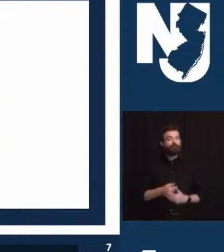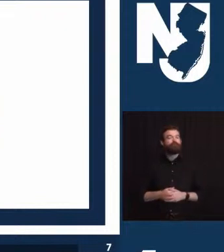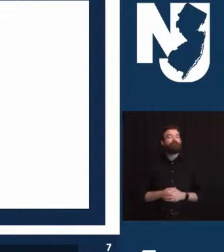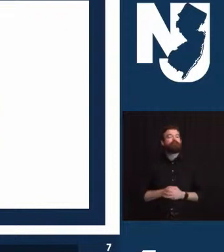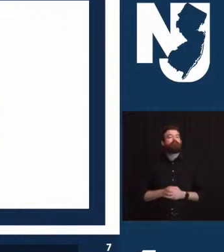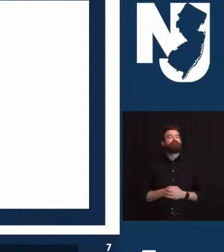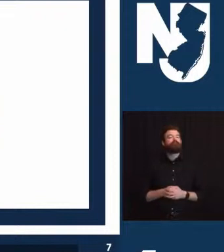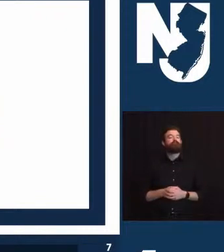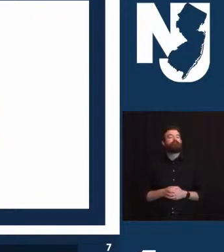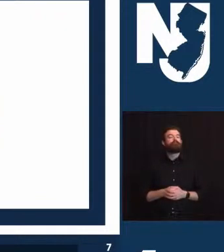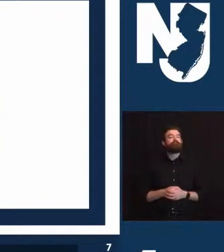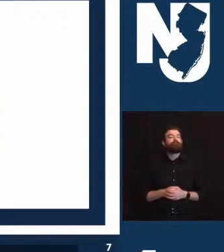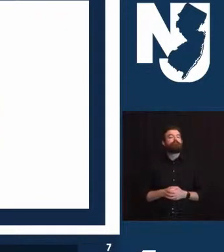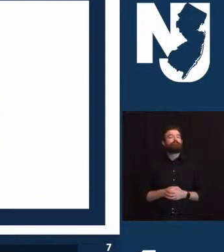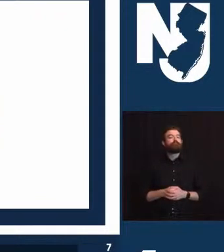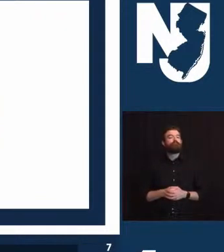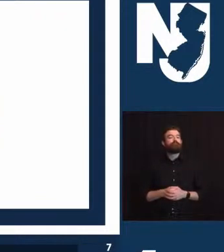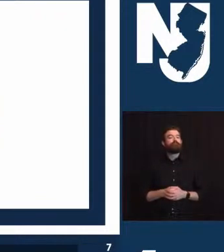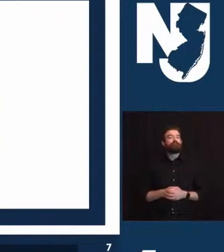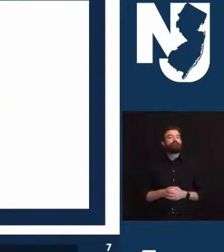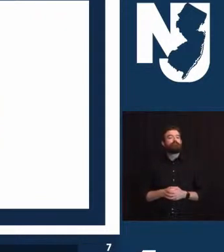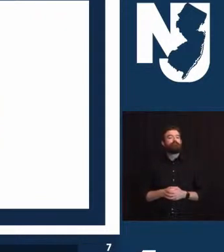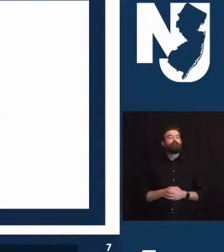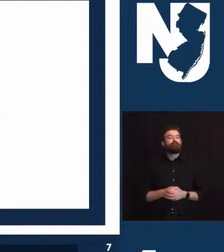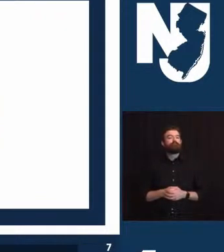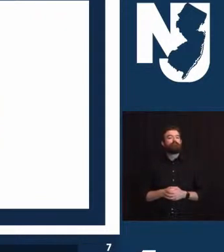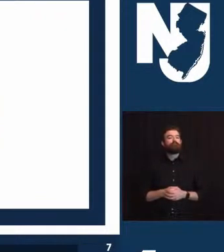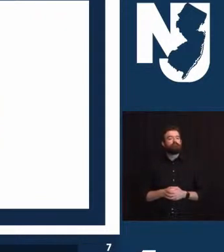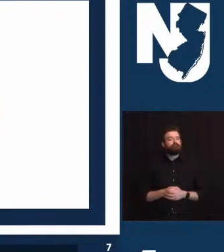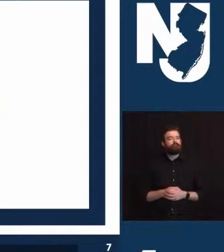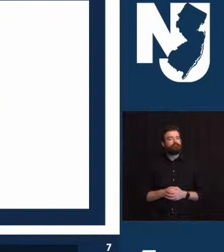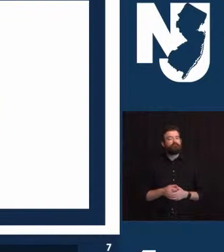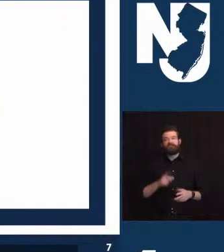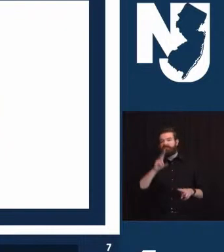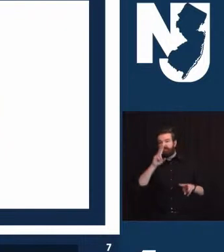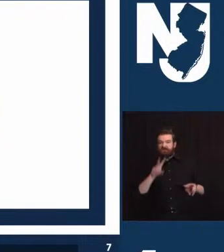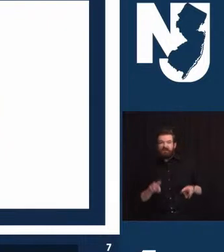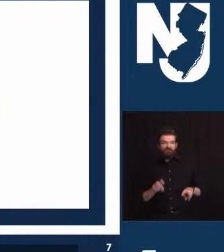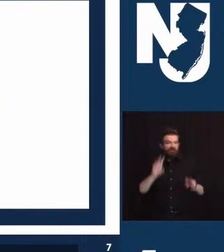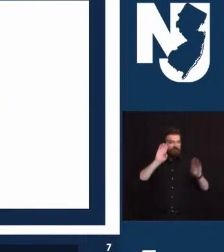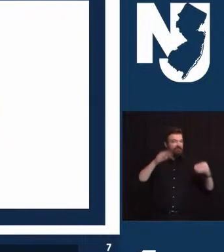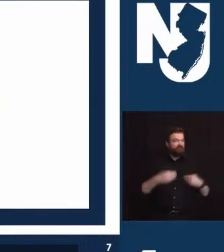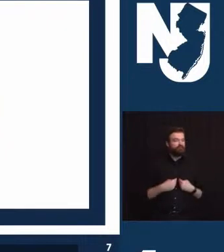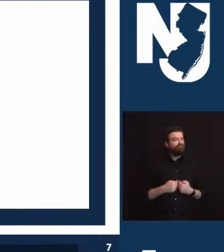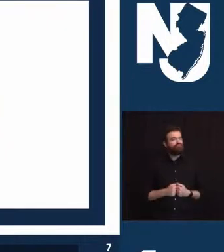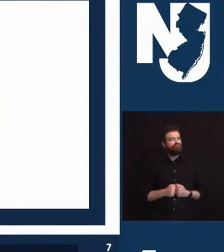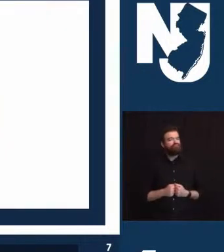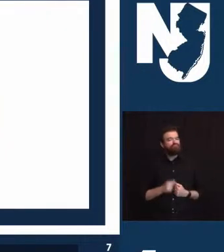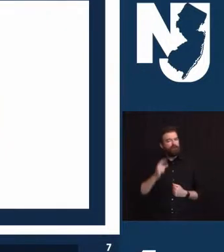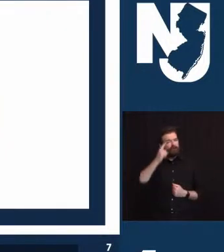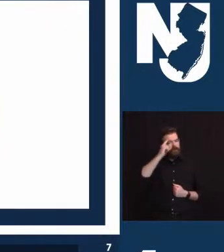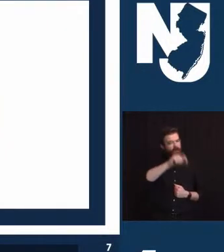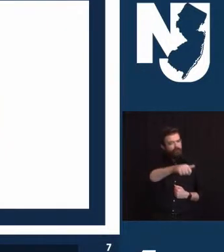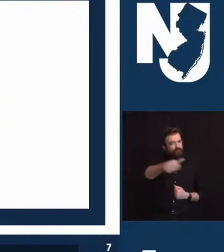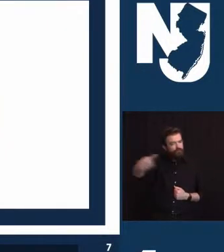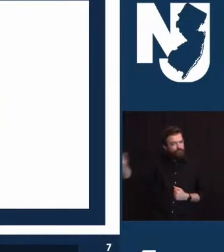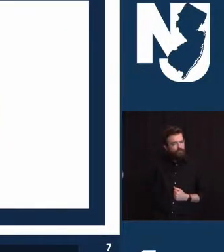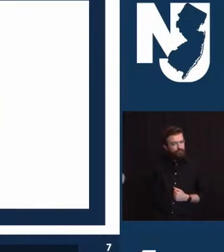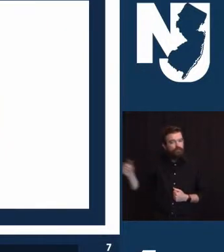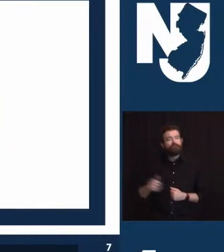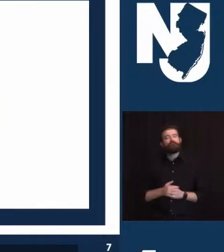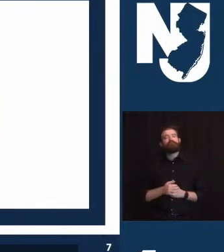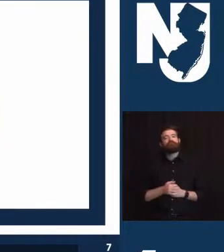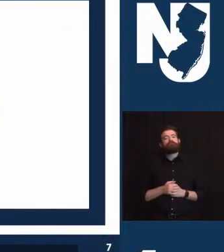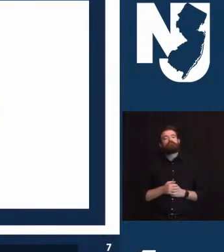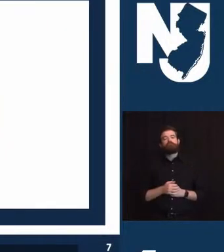selfless and a little less selfish. And this is one of those times. Again, this is not forever and always.